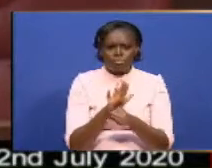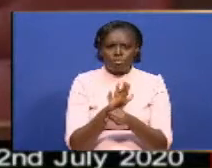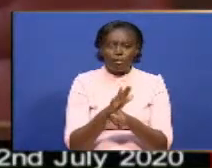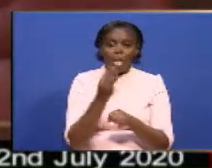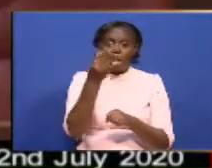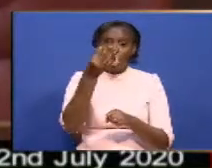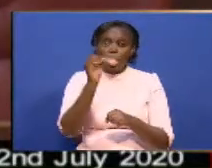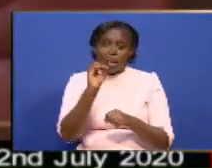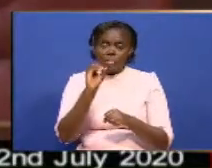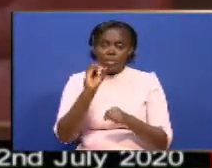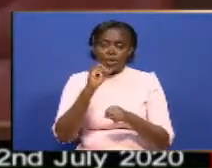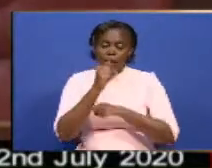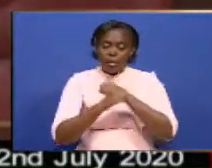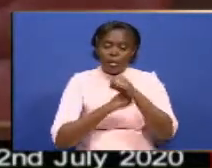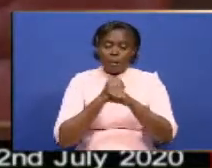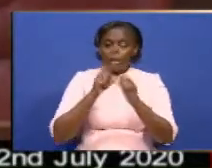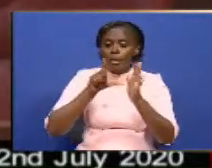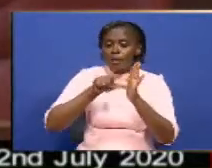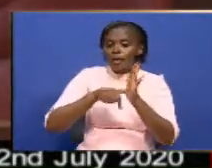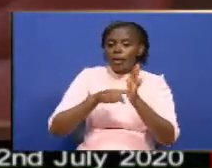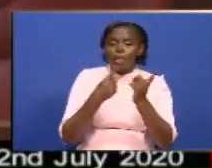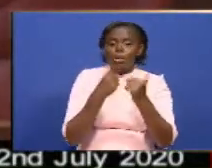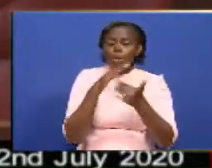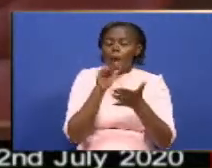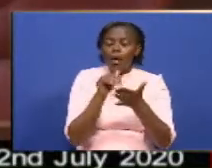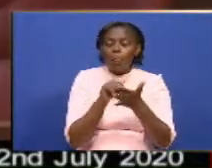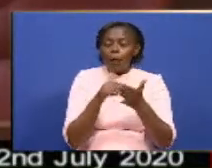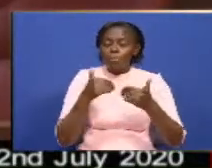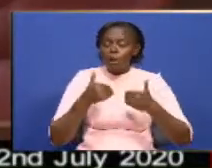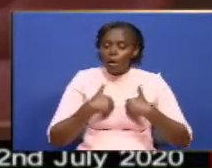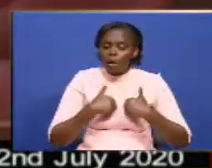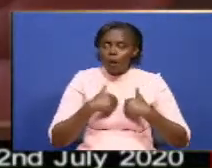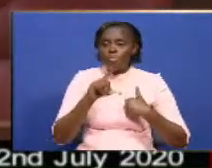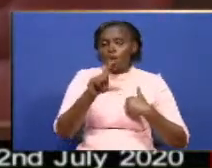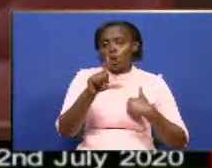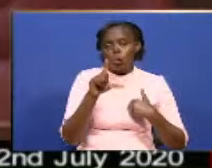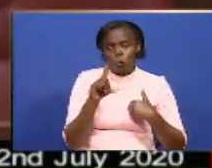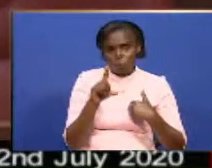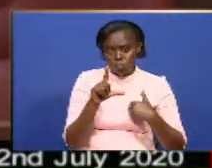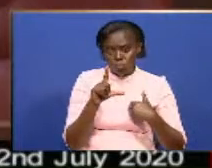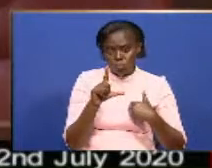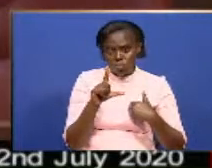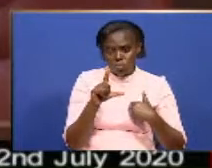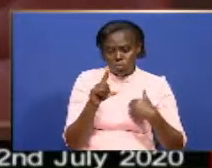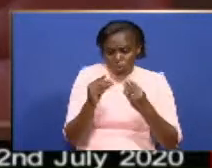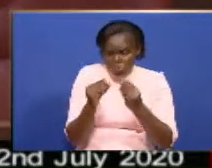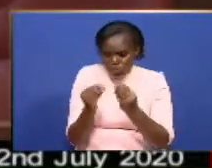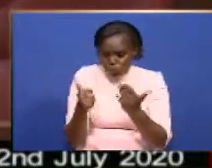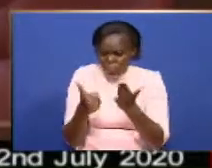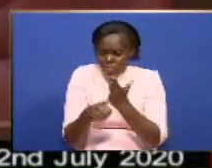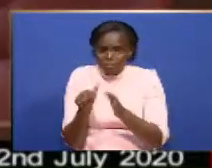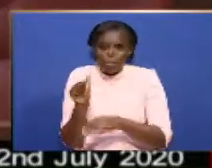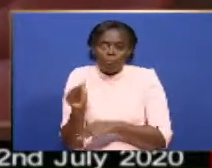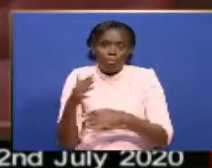years later, we are talking of having laws to address these issues.